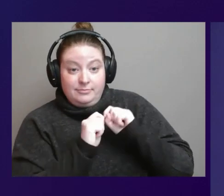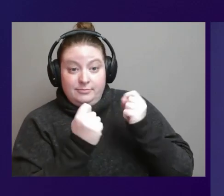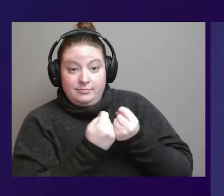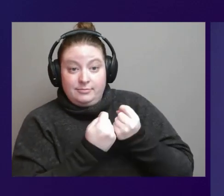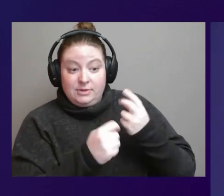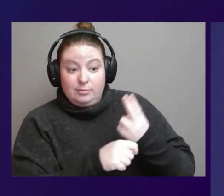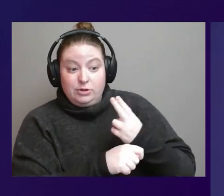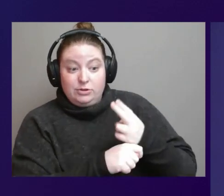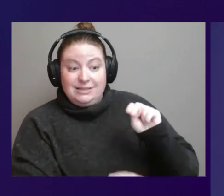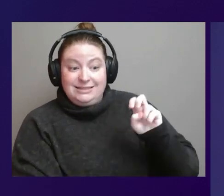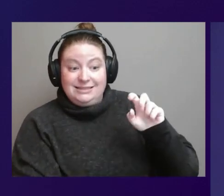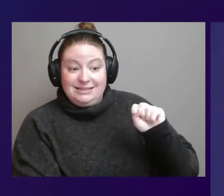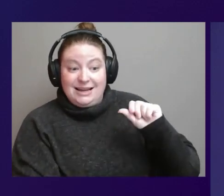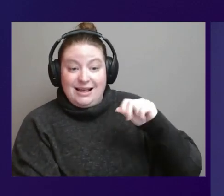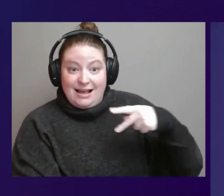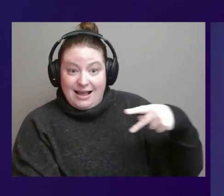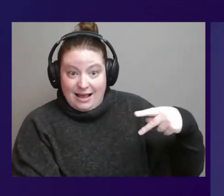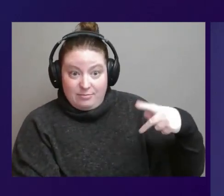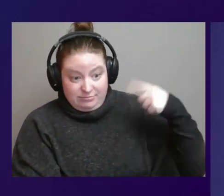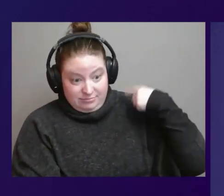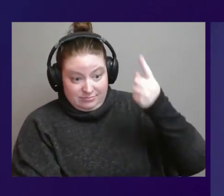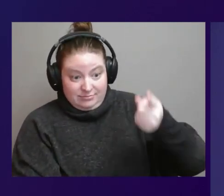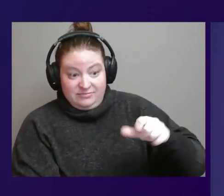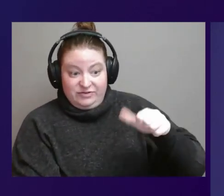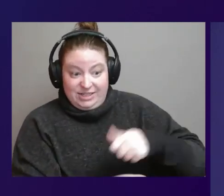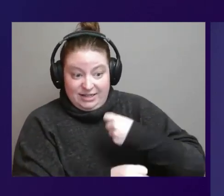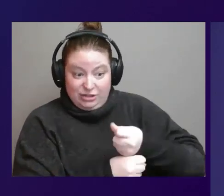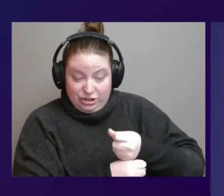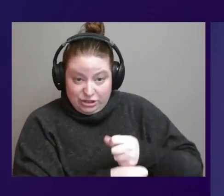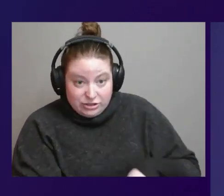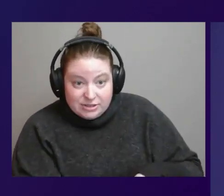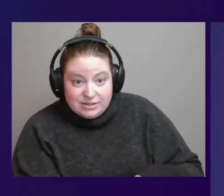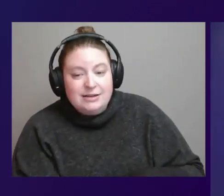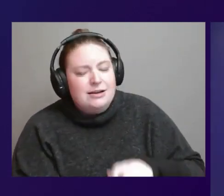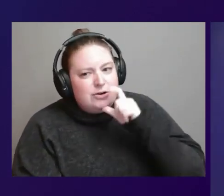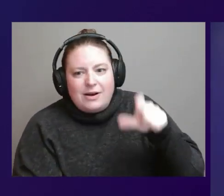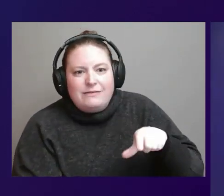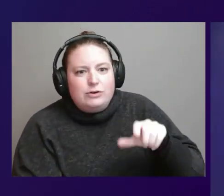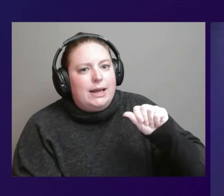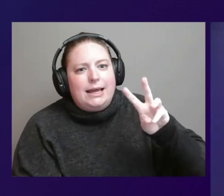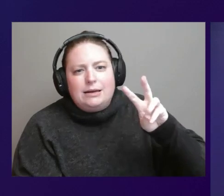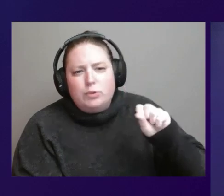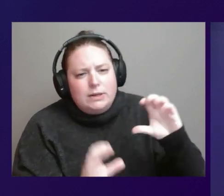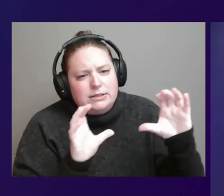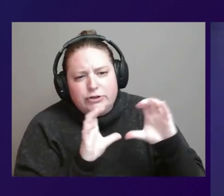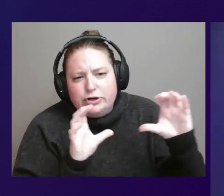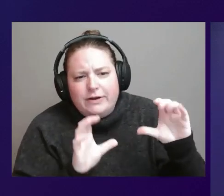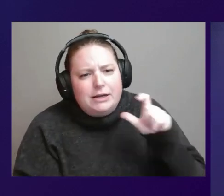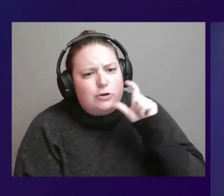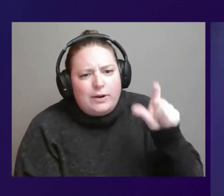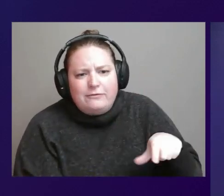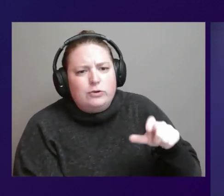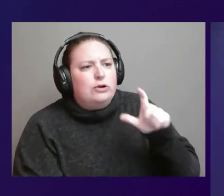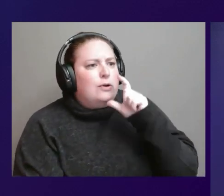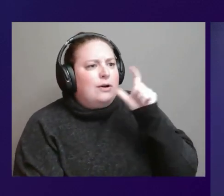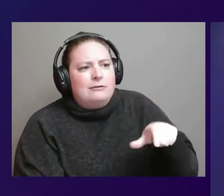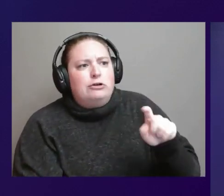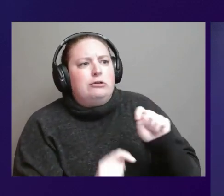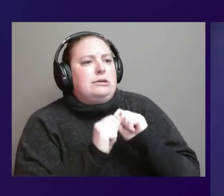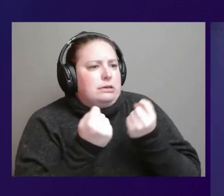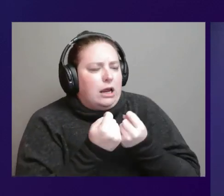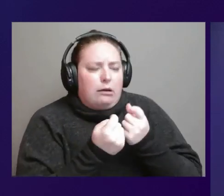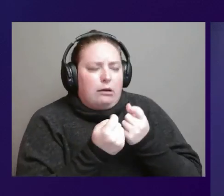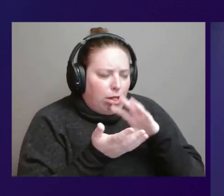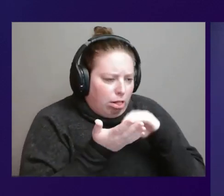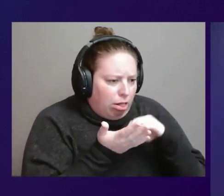for 10 years doesn't they don't have to go get AWS certified all of a sudden. You don't have to turn over the team to have all these cloud architects all of a